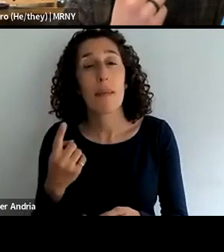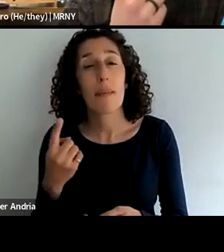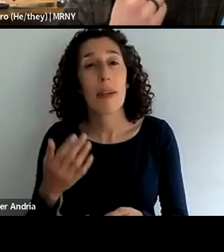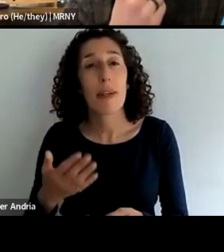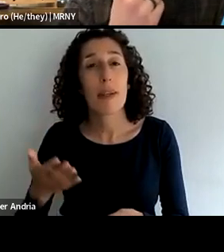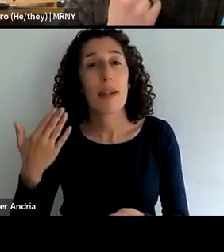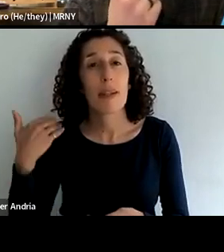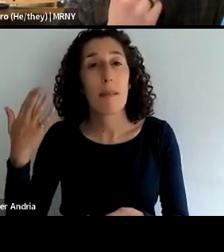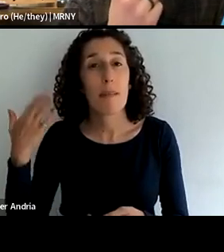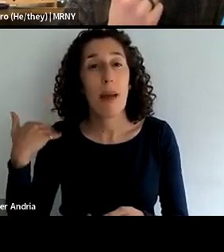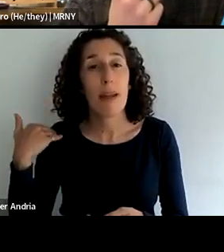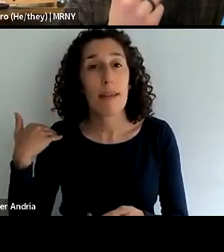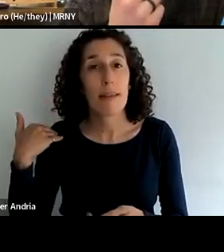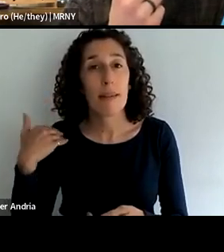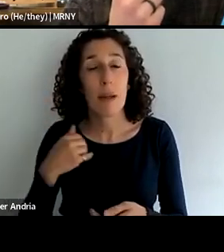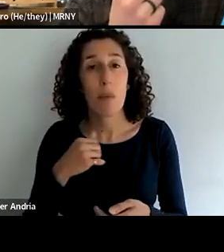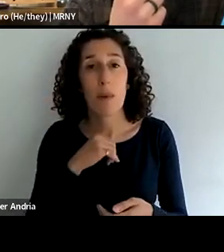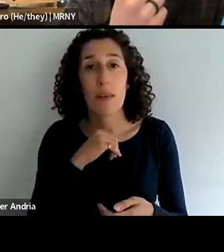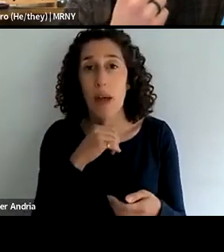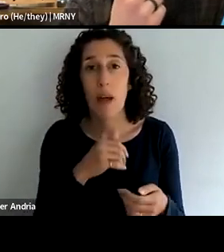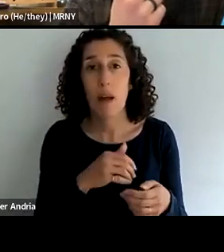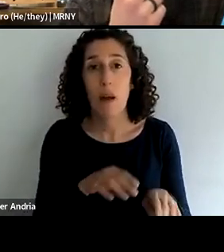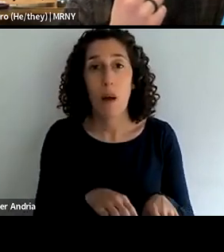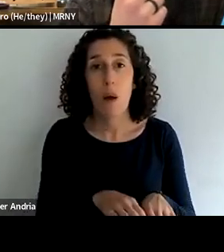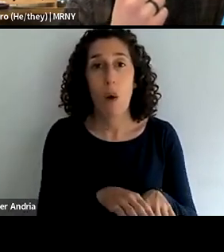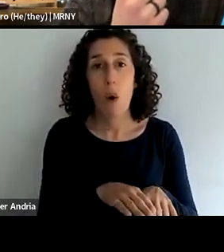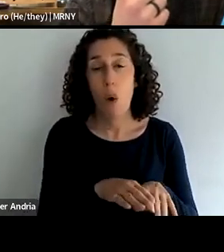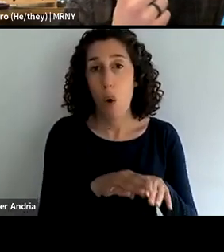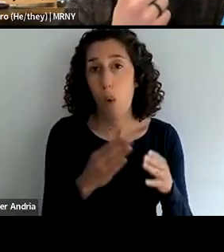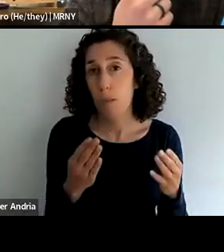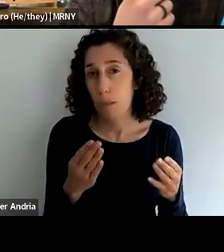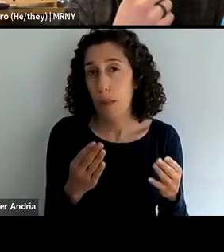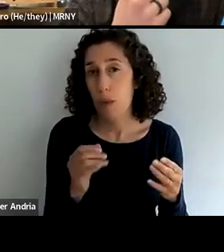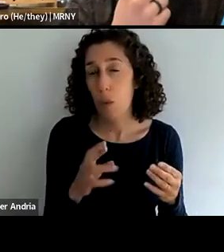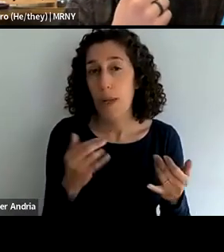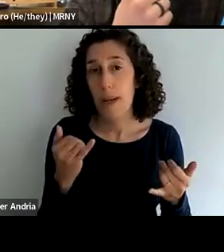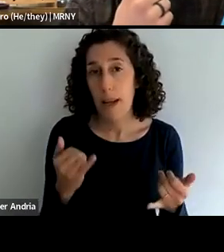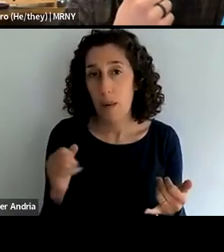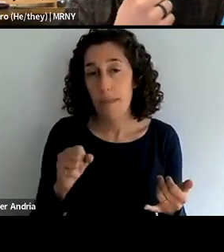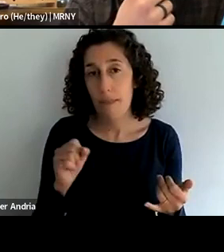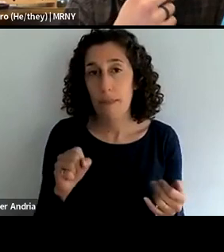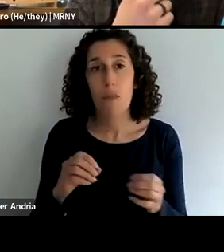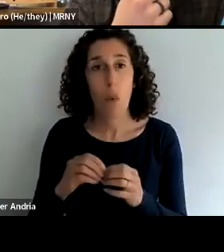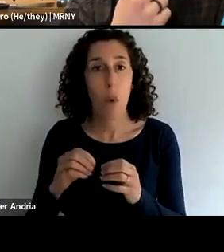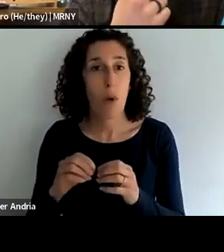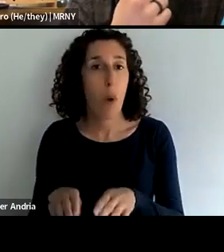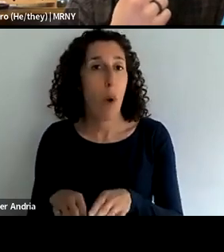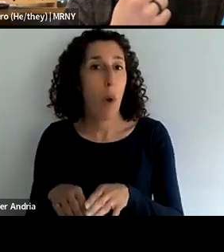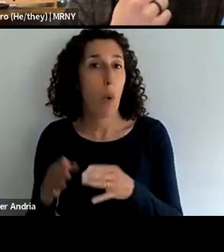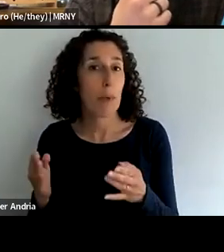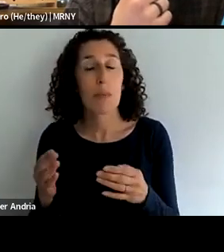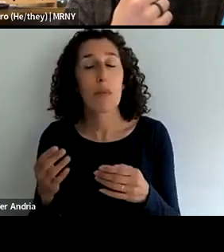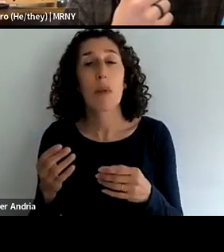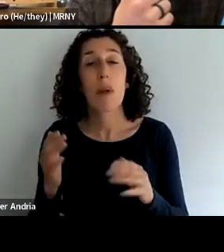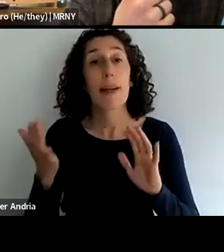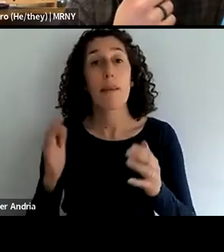people? Do you think it's based on their minds being more open, or do you think they're more accepting